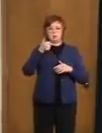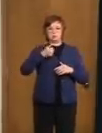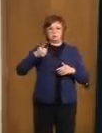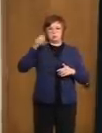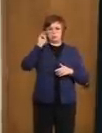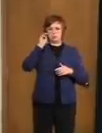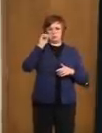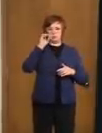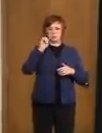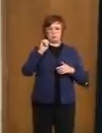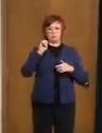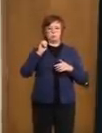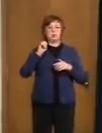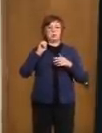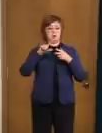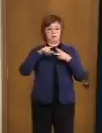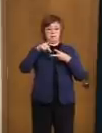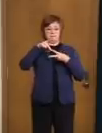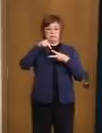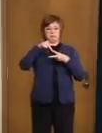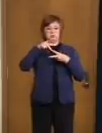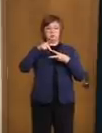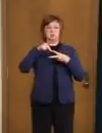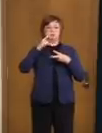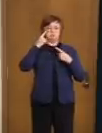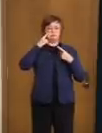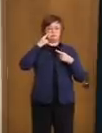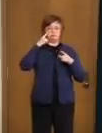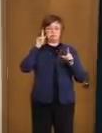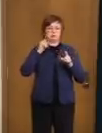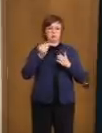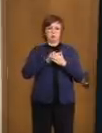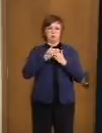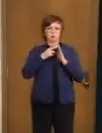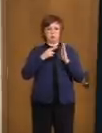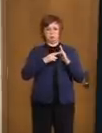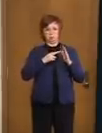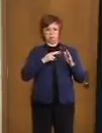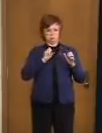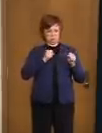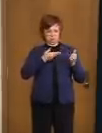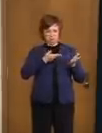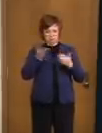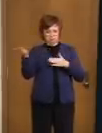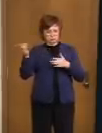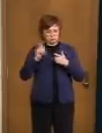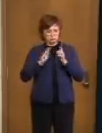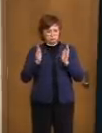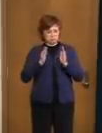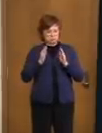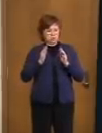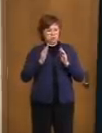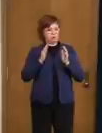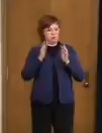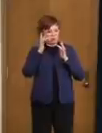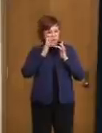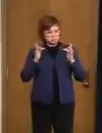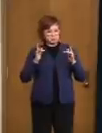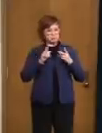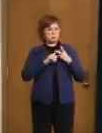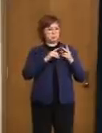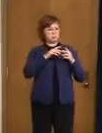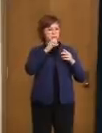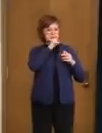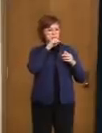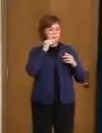tremendous in allowing our public health workers to get into, first of all, long-term care settings, but then also other settings